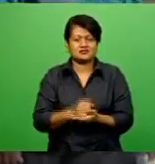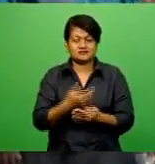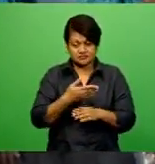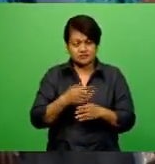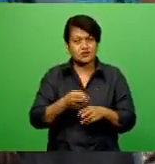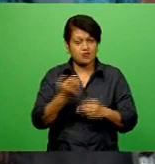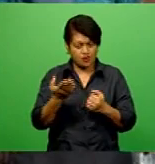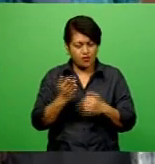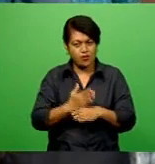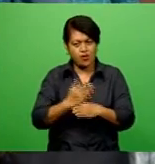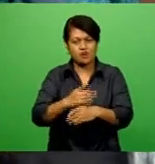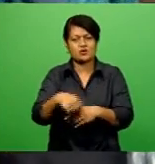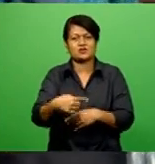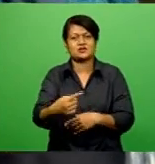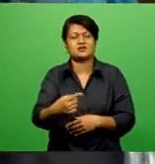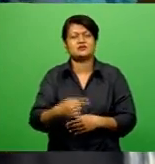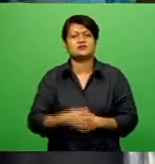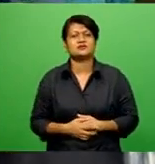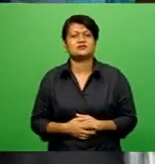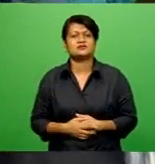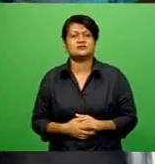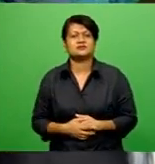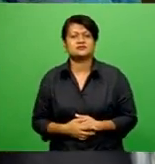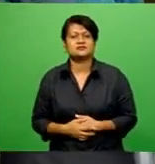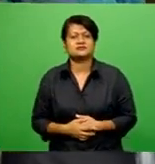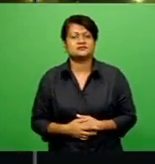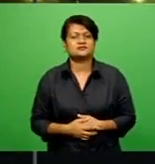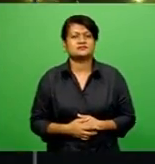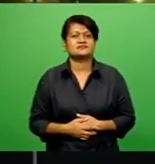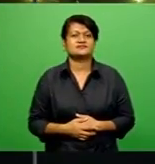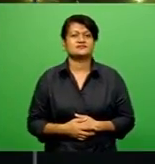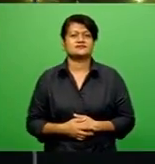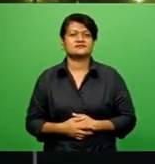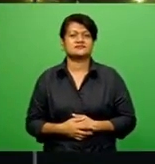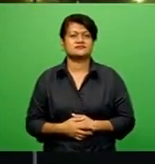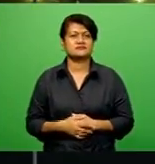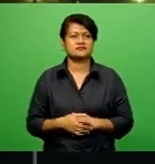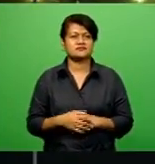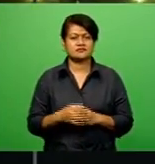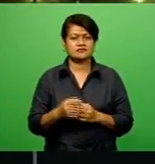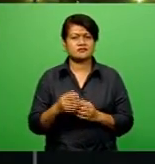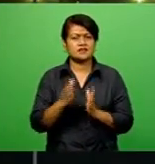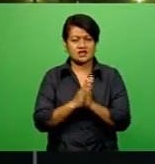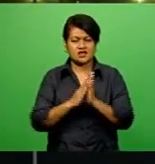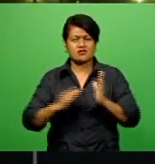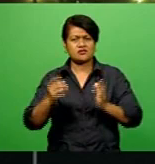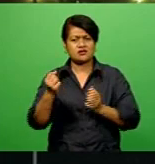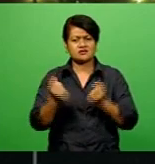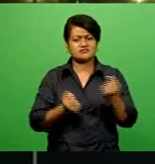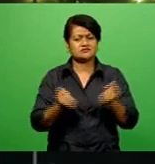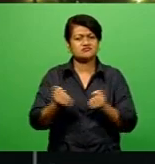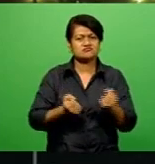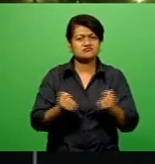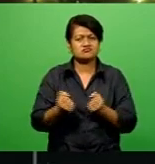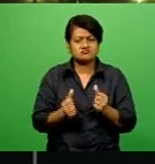underway. LautokaBar, FBC News. Carrier drivers in Nandi are having to work harder as